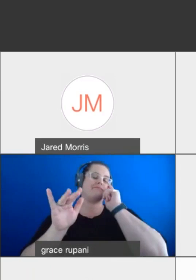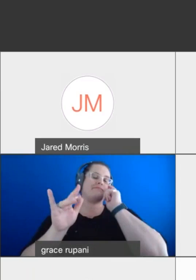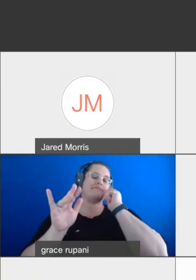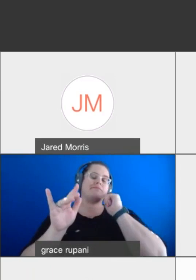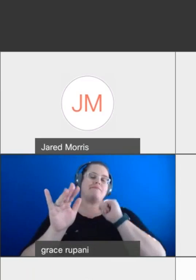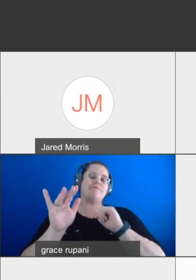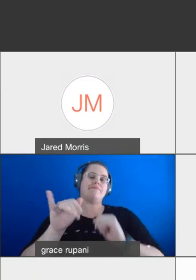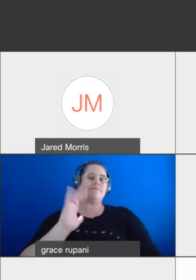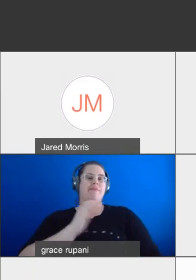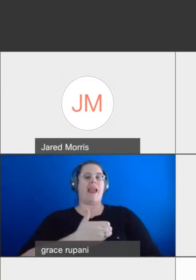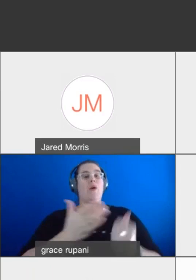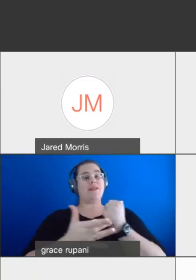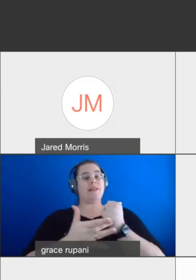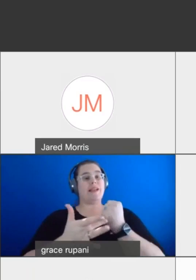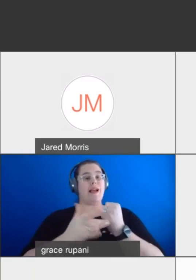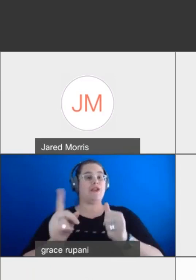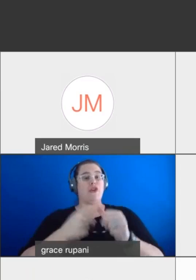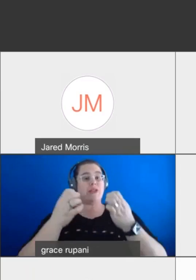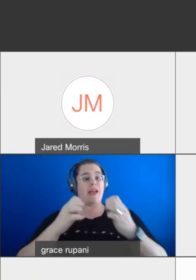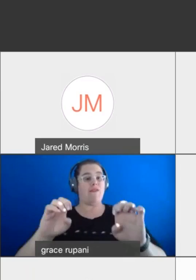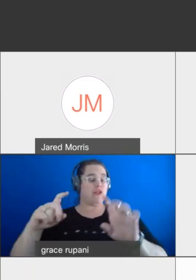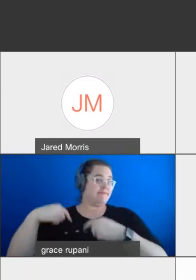our technology first efforts.